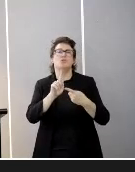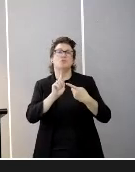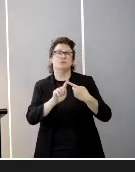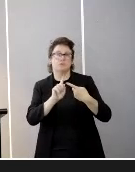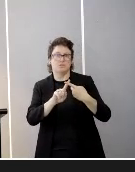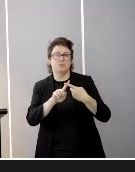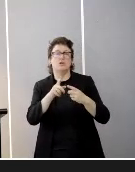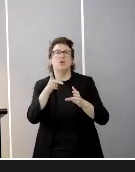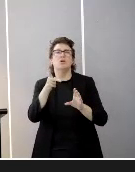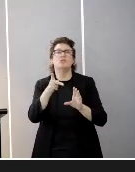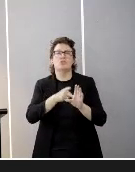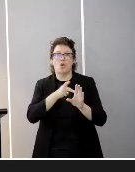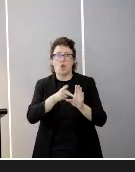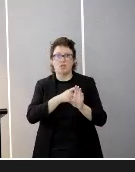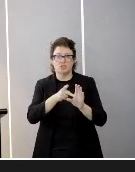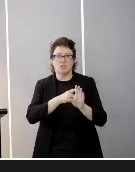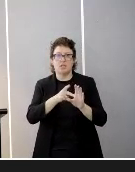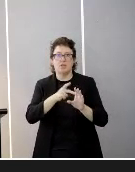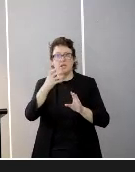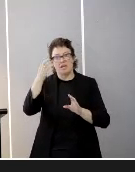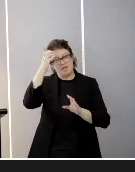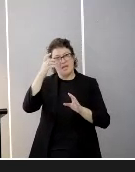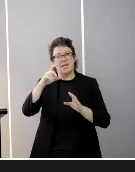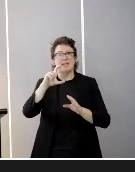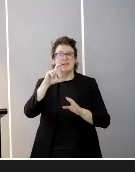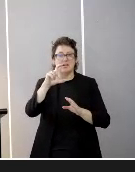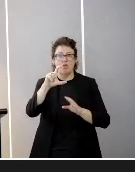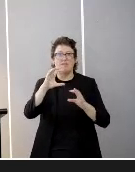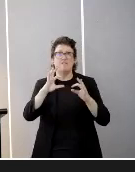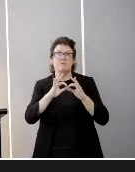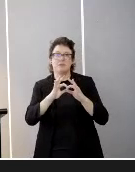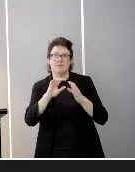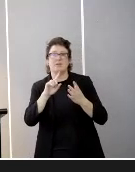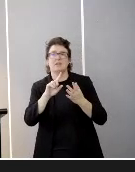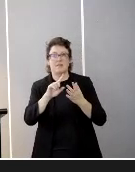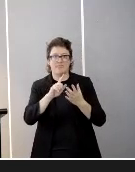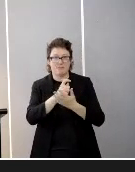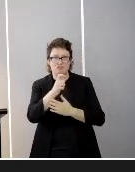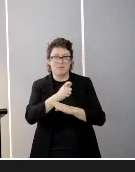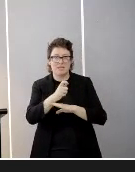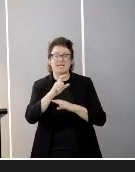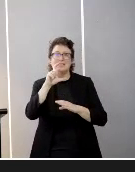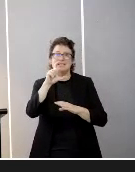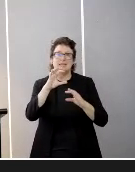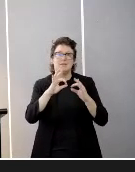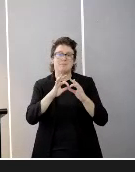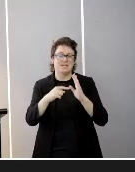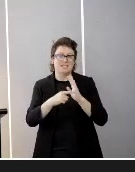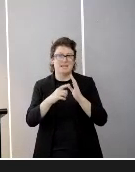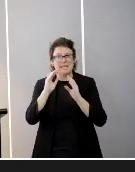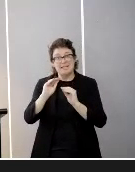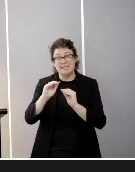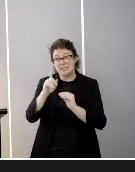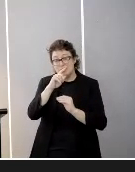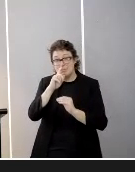psychological therapies, we think that cognitive behavior therapy that's focused on the sleep-wake cycle, so teaching people about